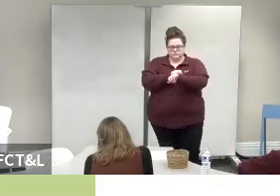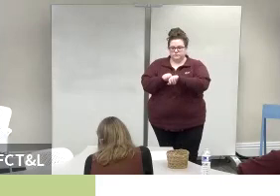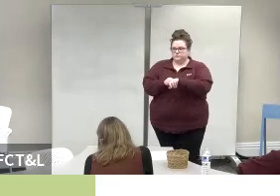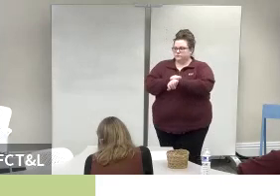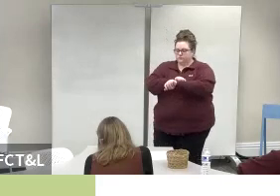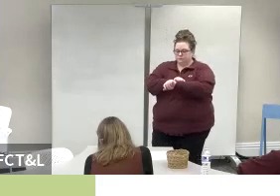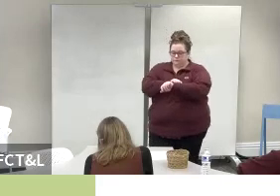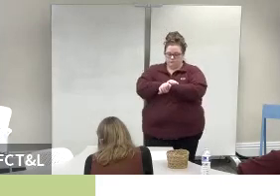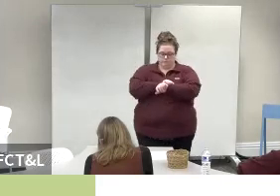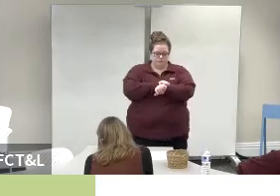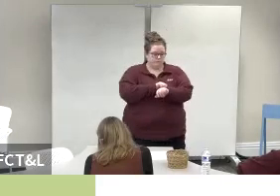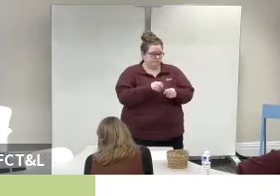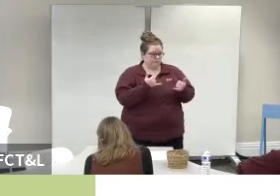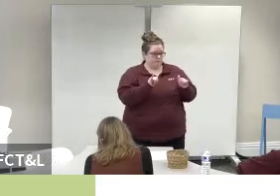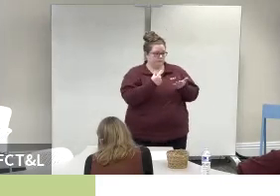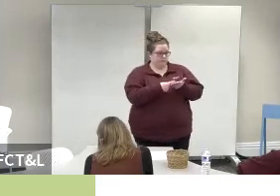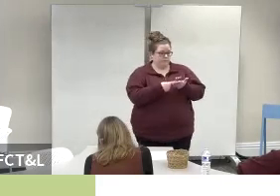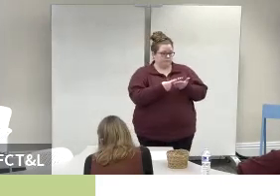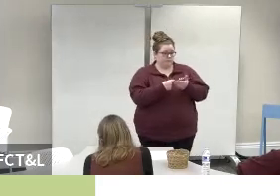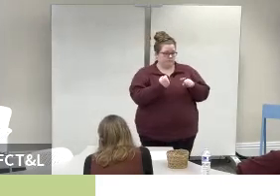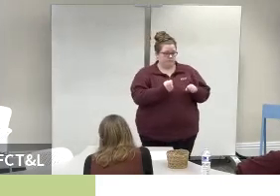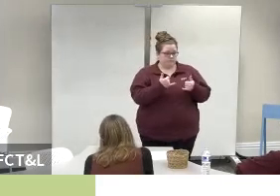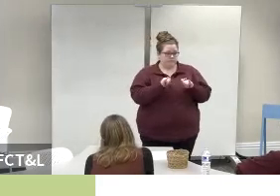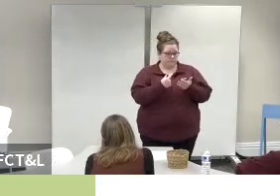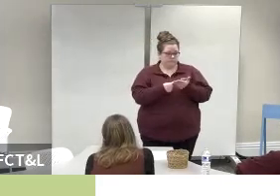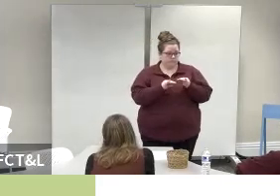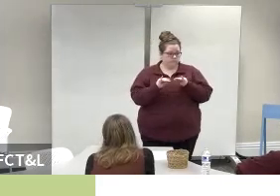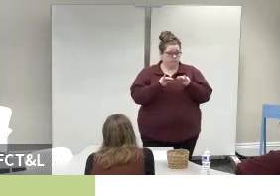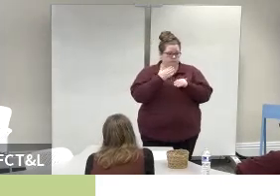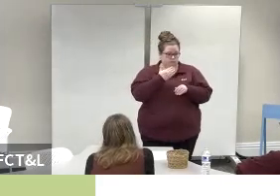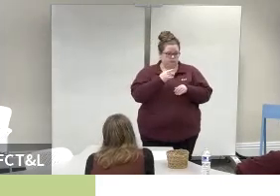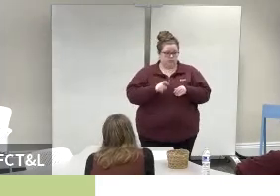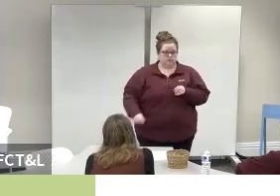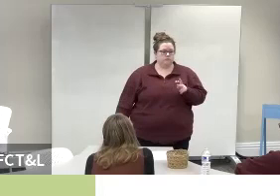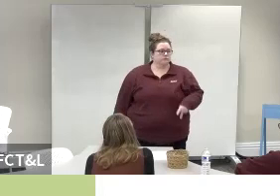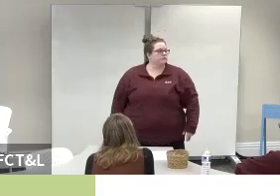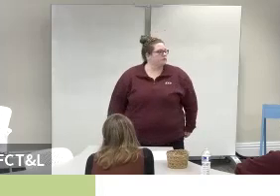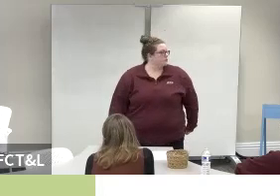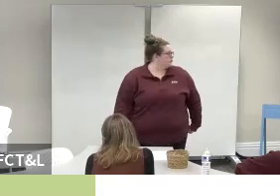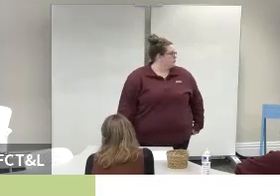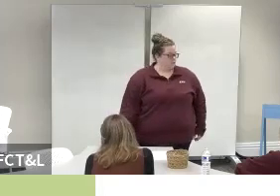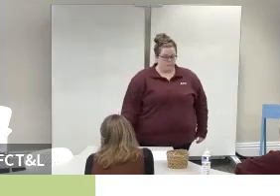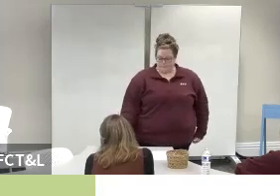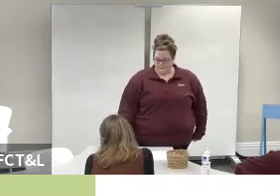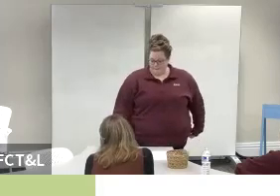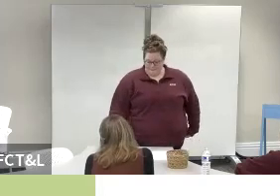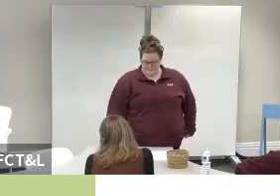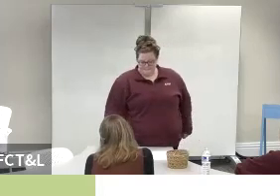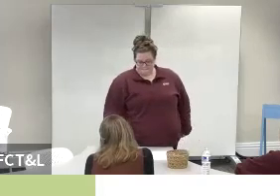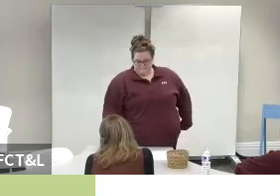visual aids. I think both interpreting various media.